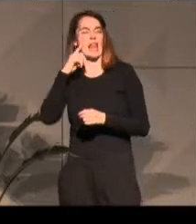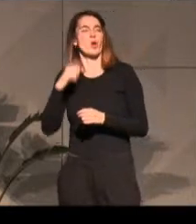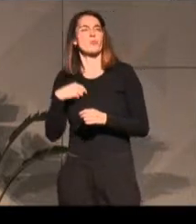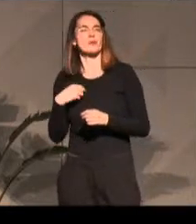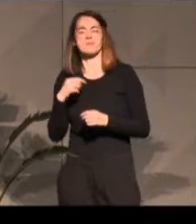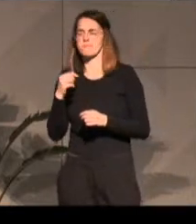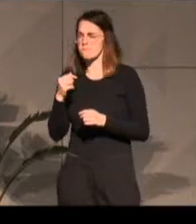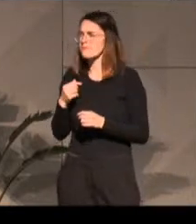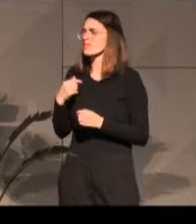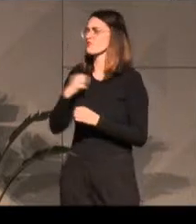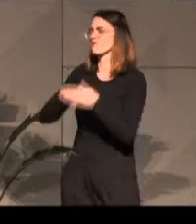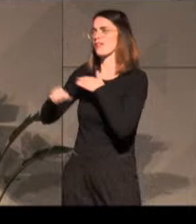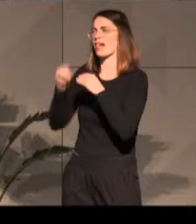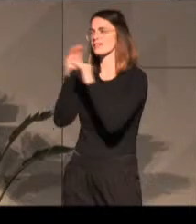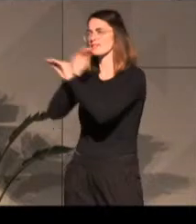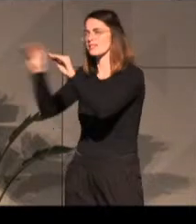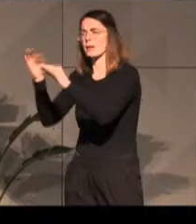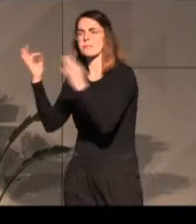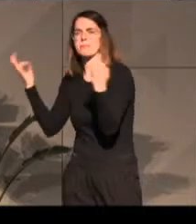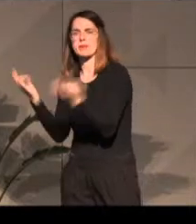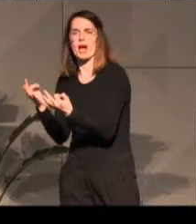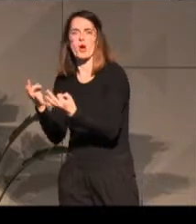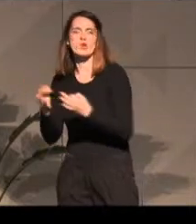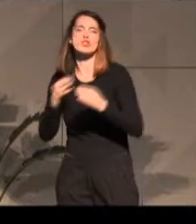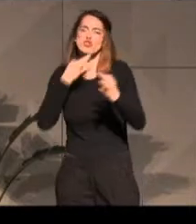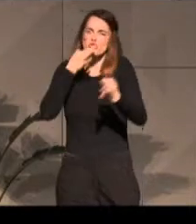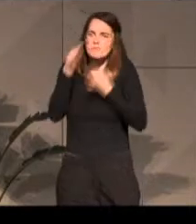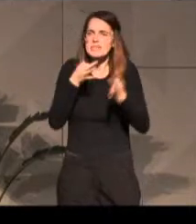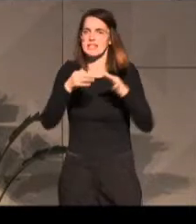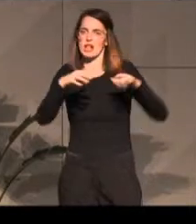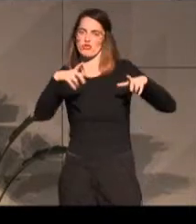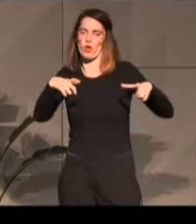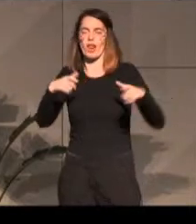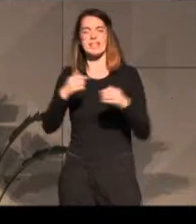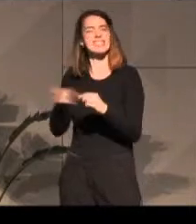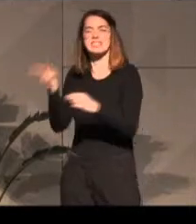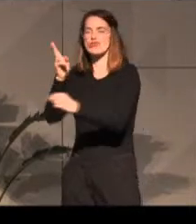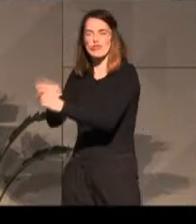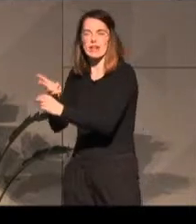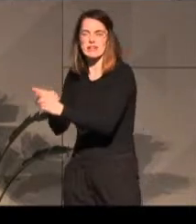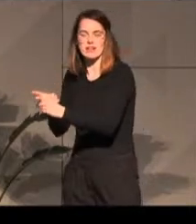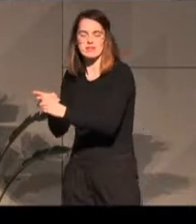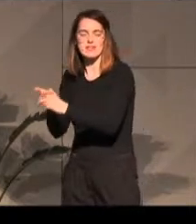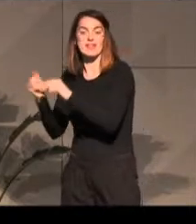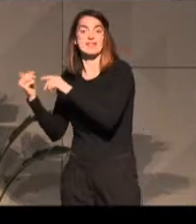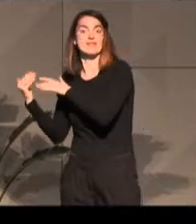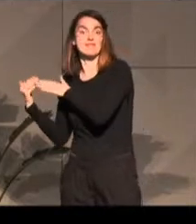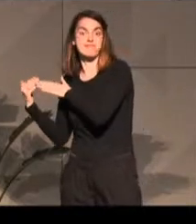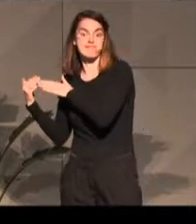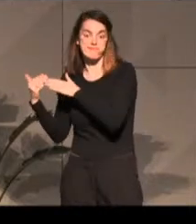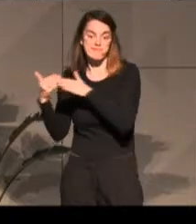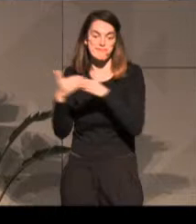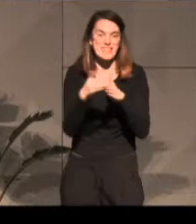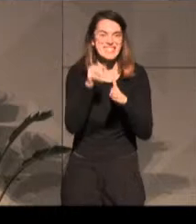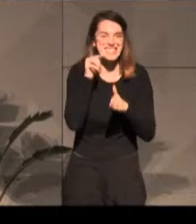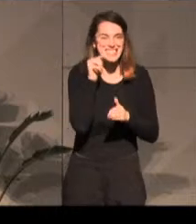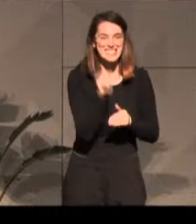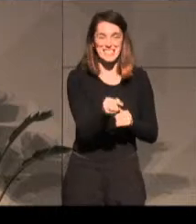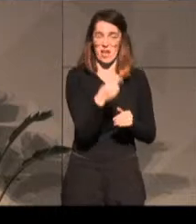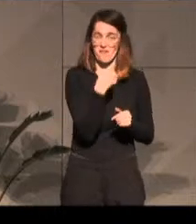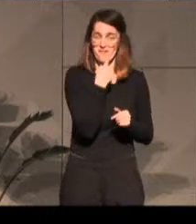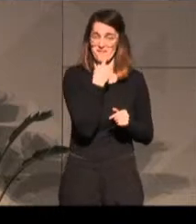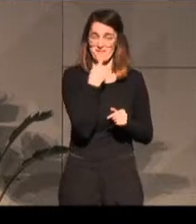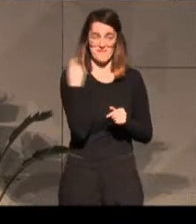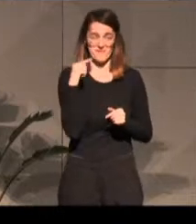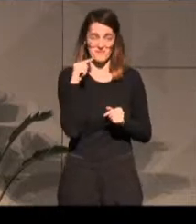one of the standard flows. We need a very special one, I thought. This is why we went to that flow right away, and we